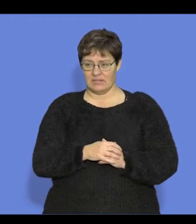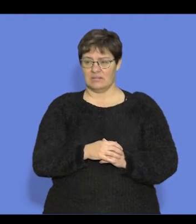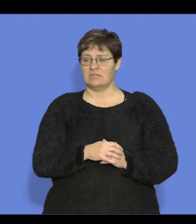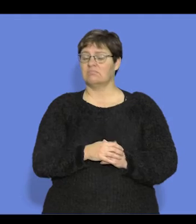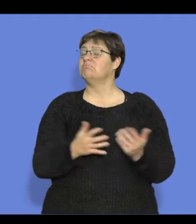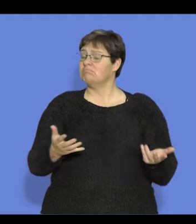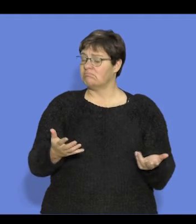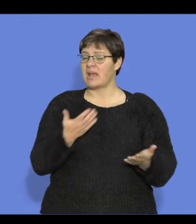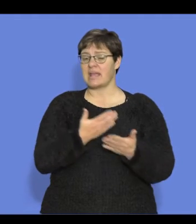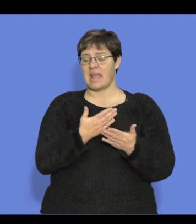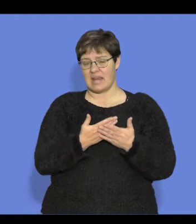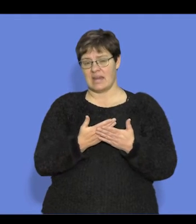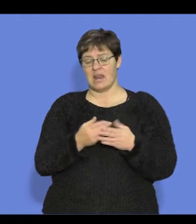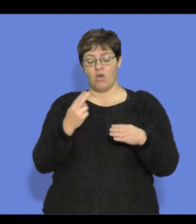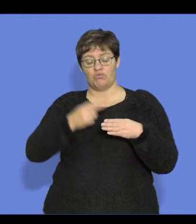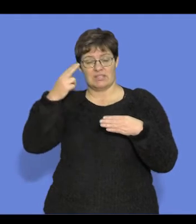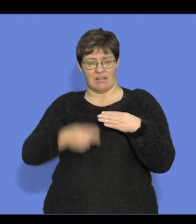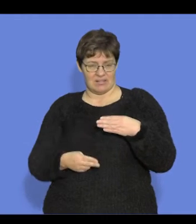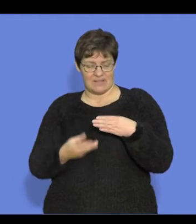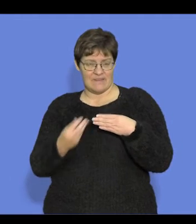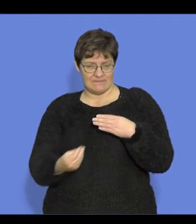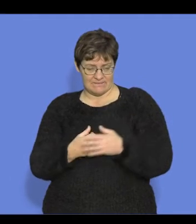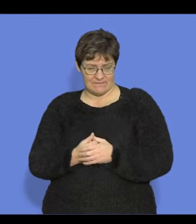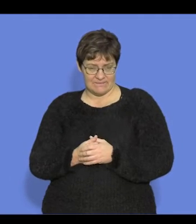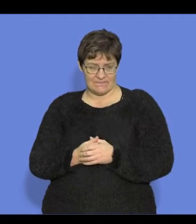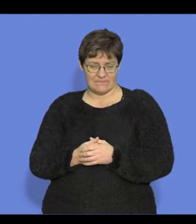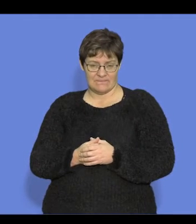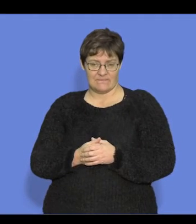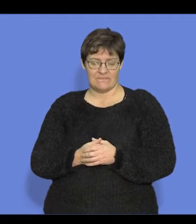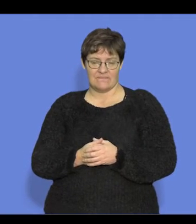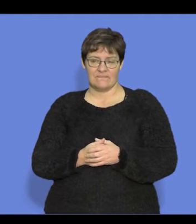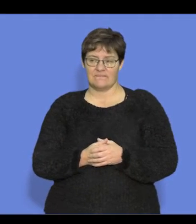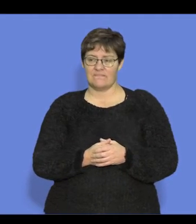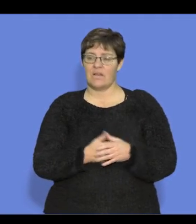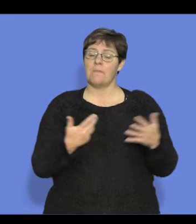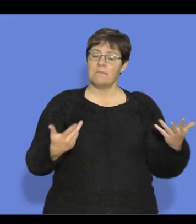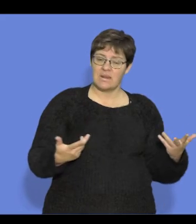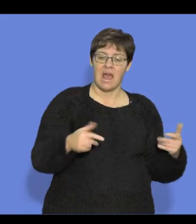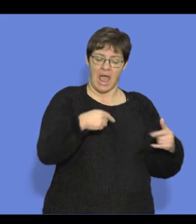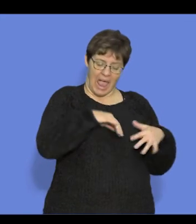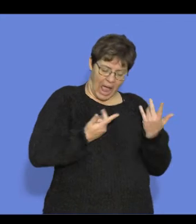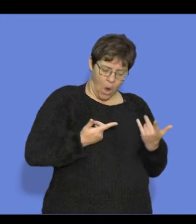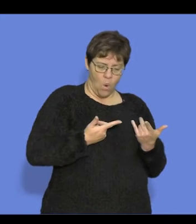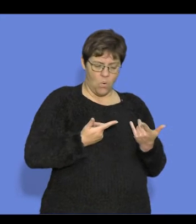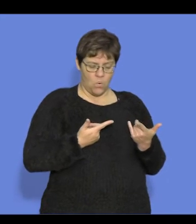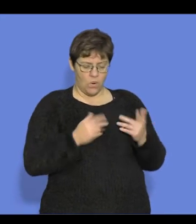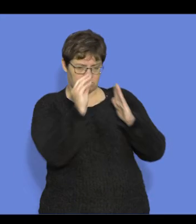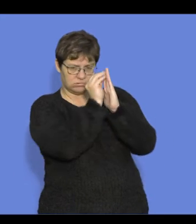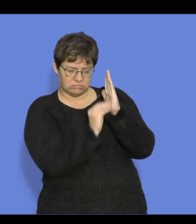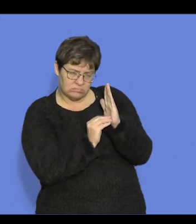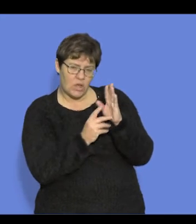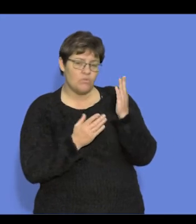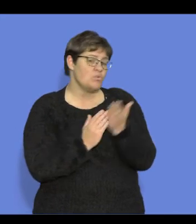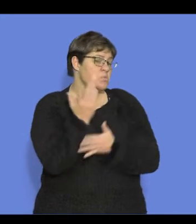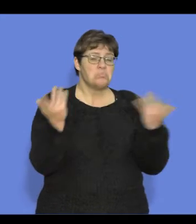can have results. So there's method, how you're going to do it,